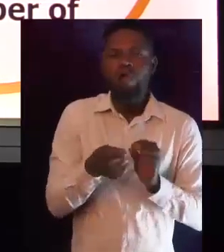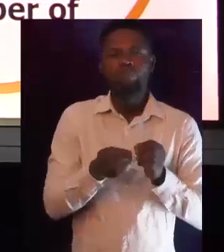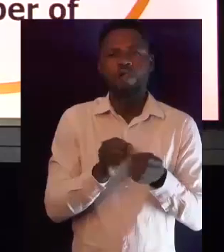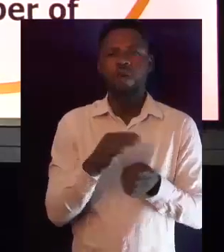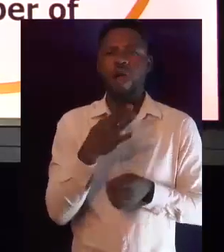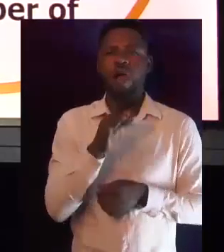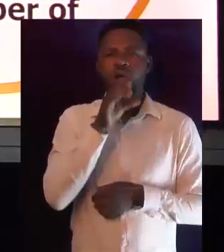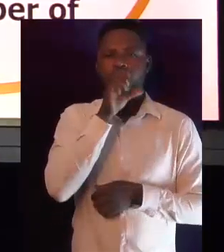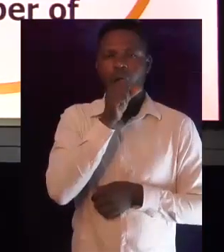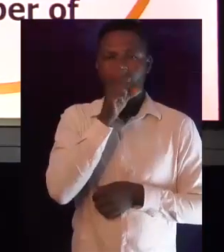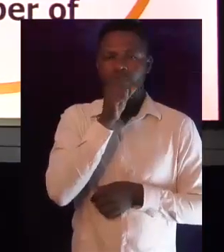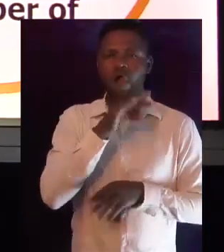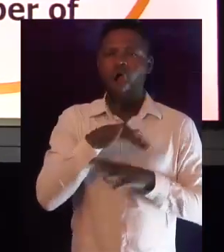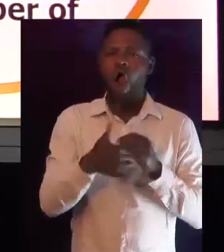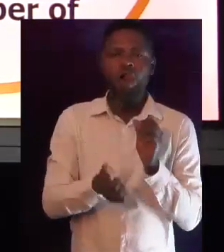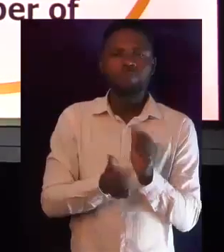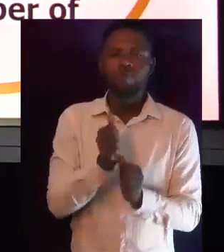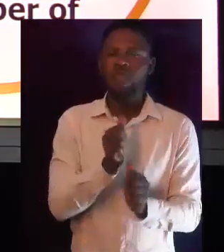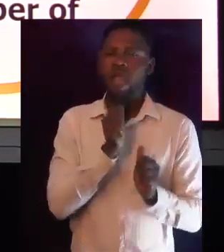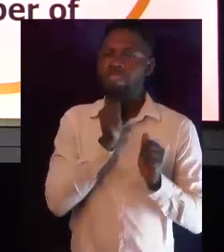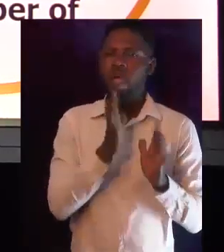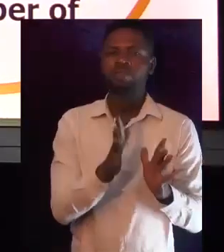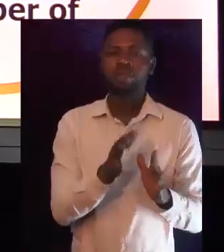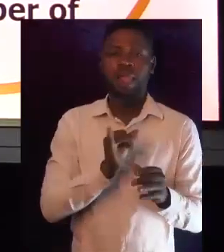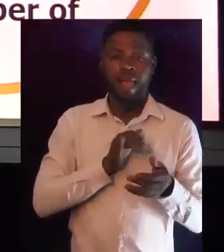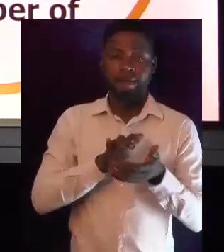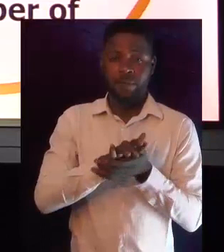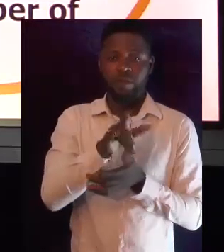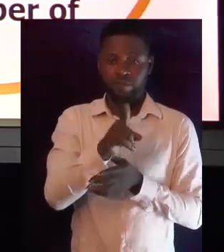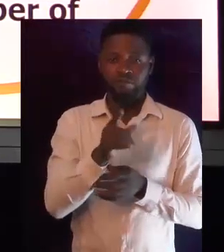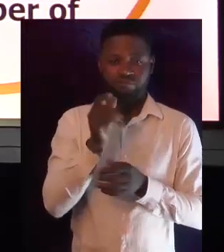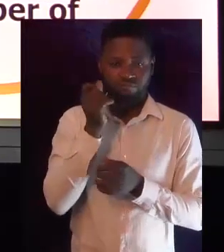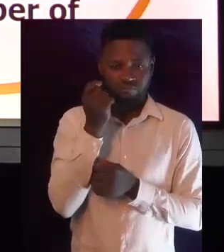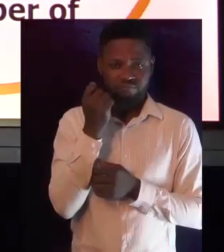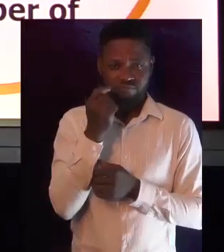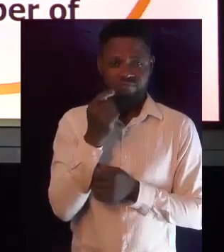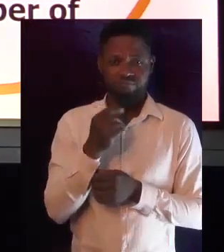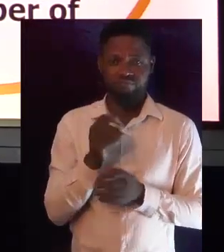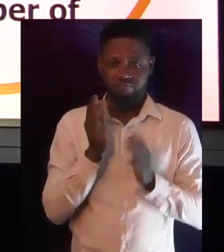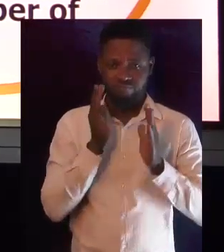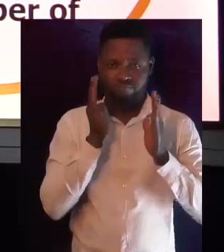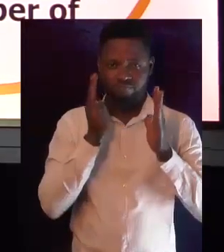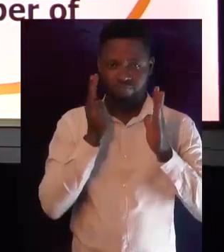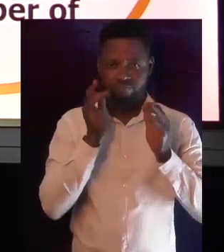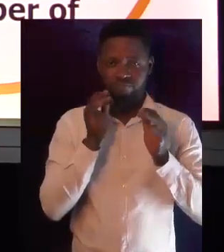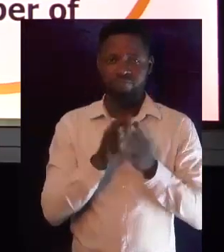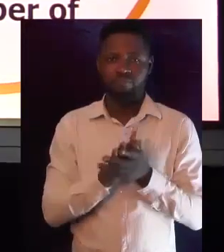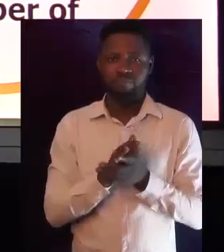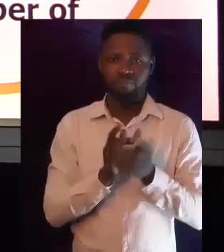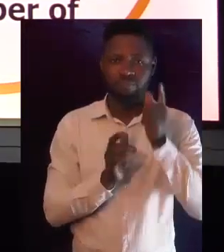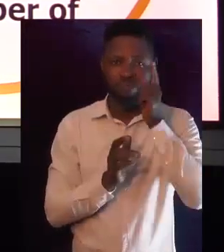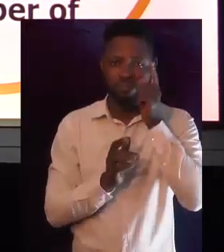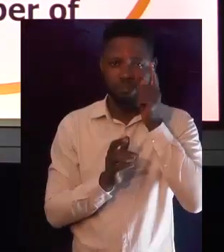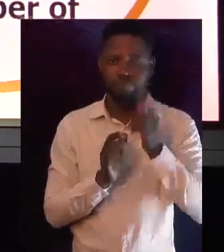number of oranges, almost nothing. I believe you are following me. Please do.